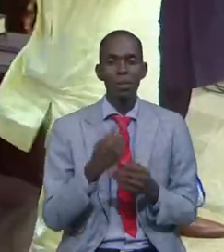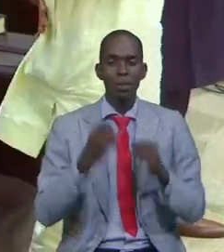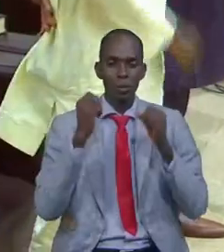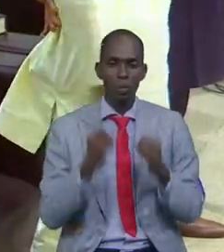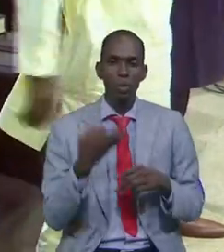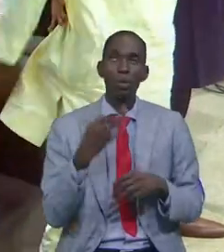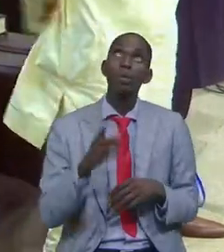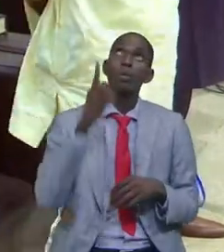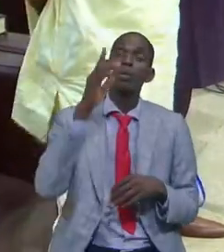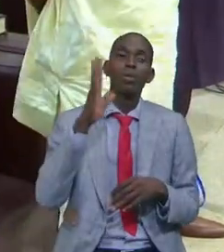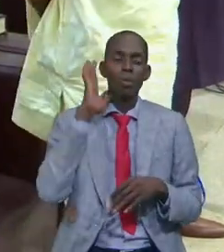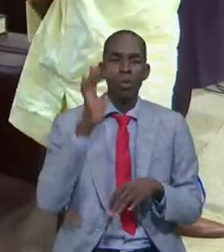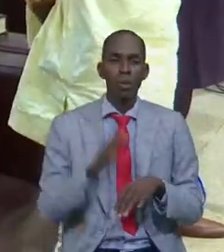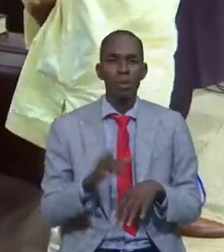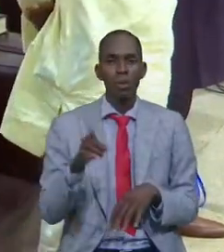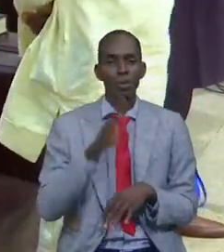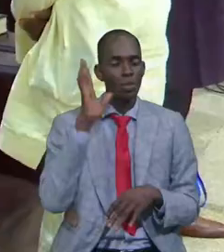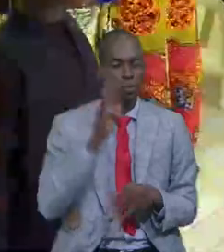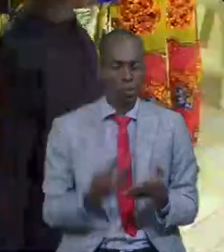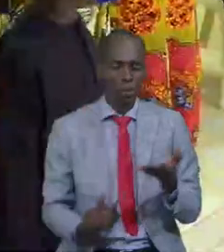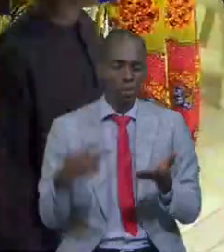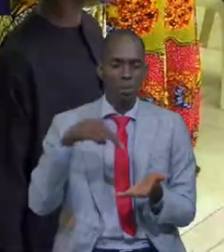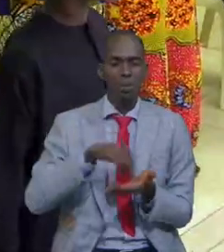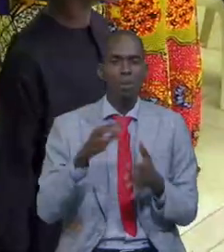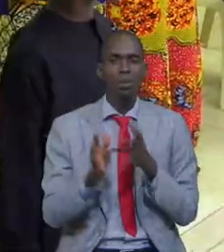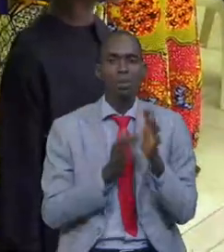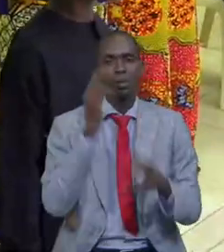you. You rise up in Jesus' name.